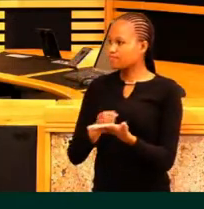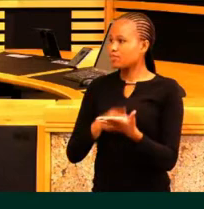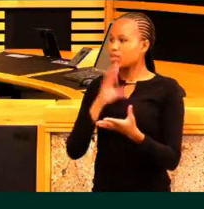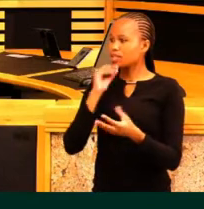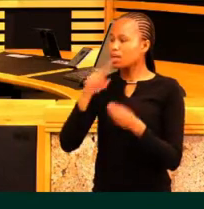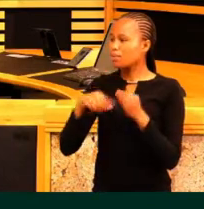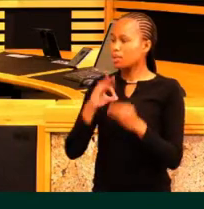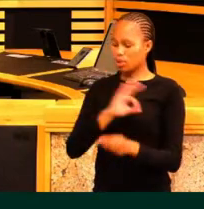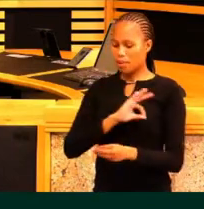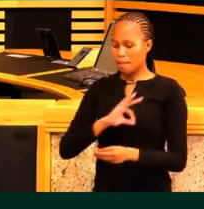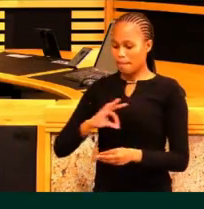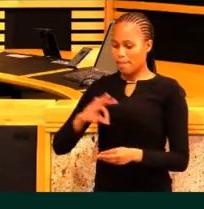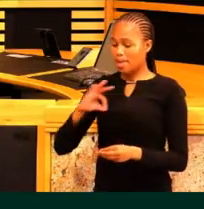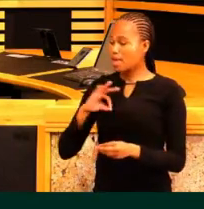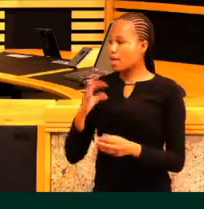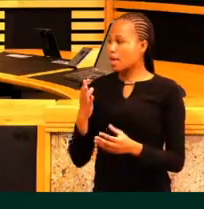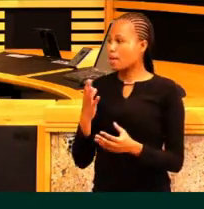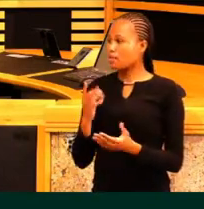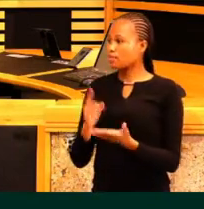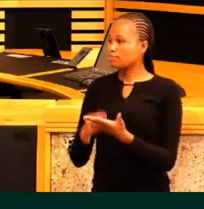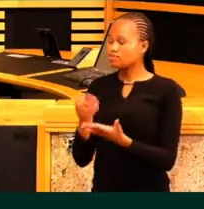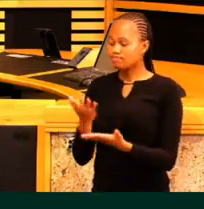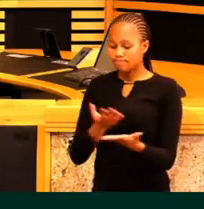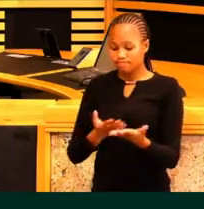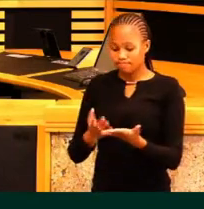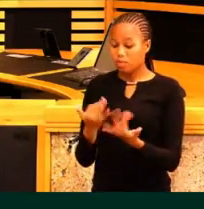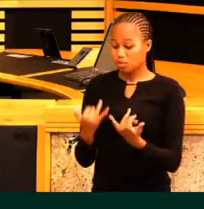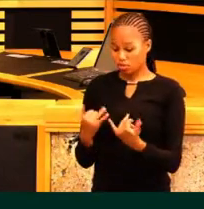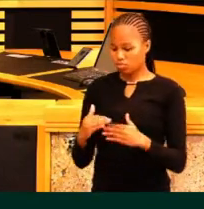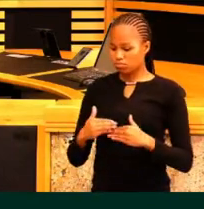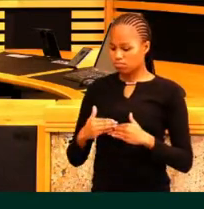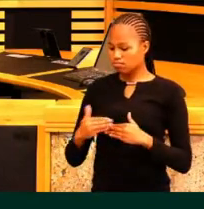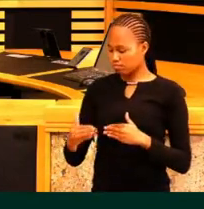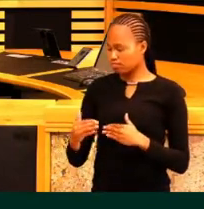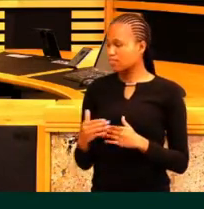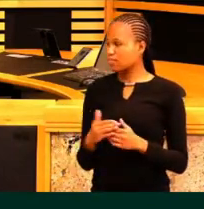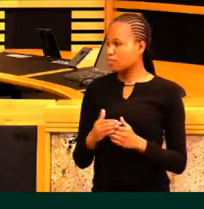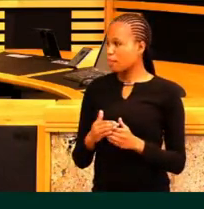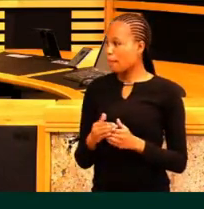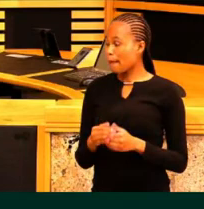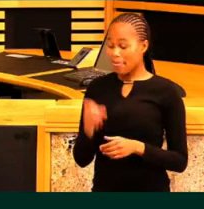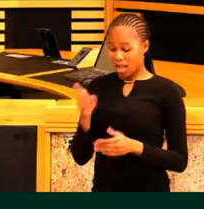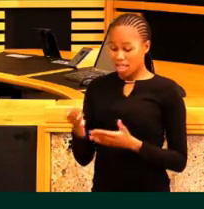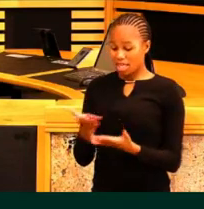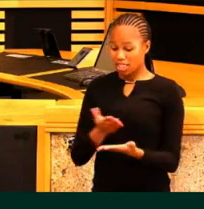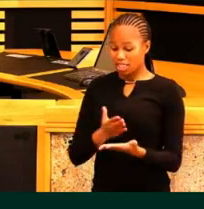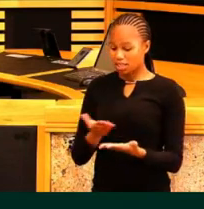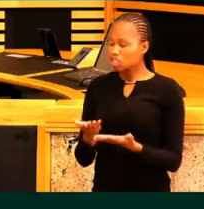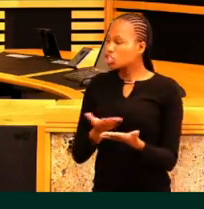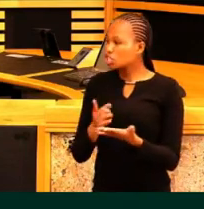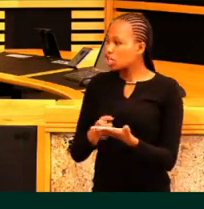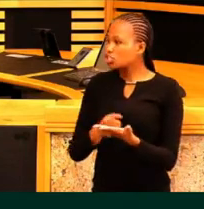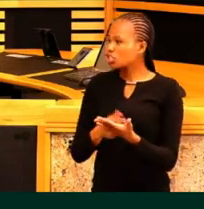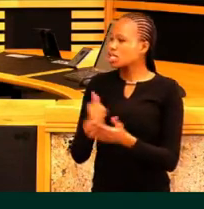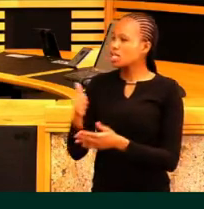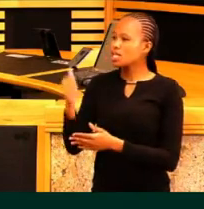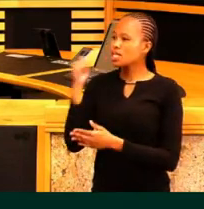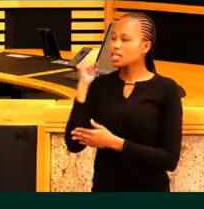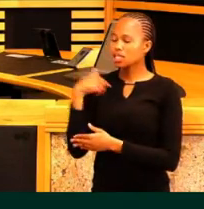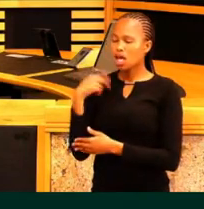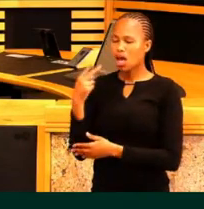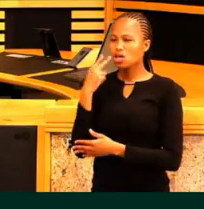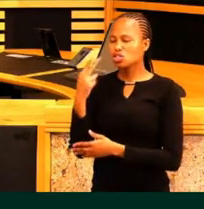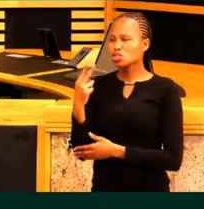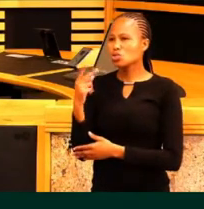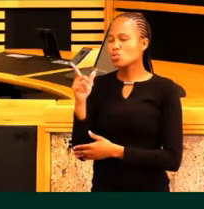are participating on the panel discussion and in that discussion yesterday it was very clear and I saw